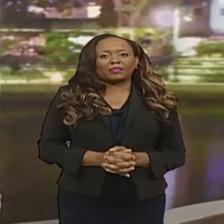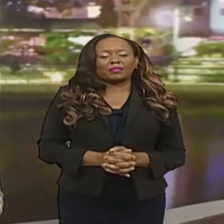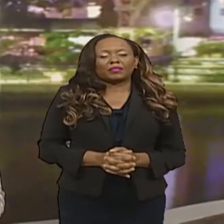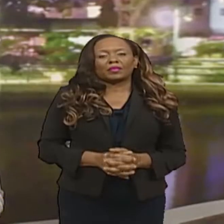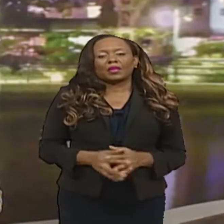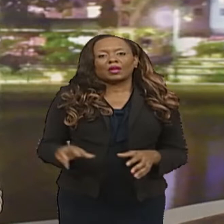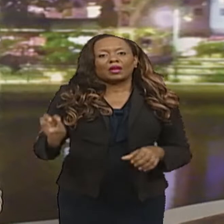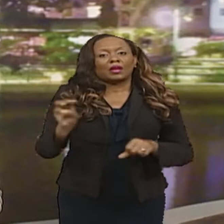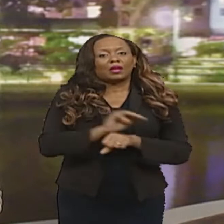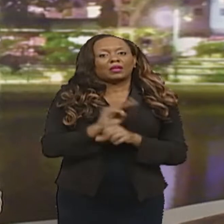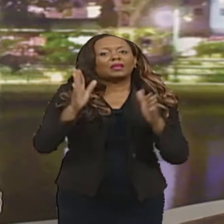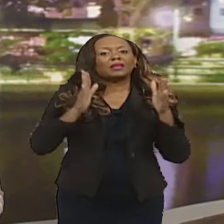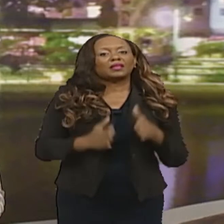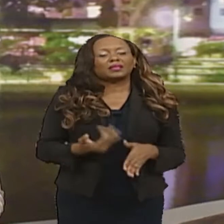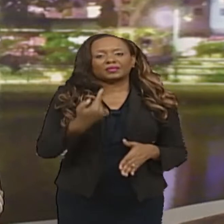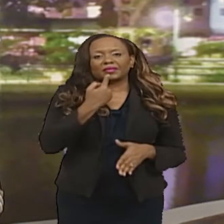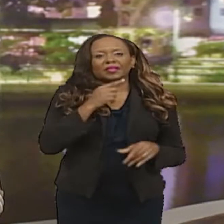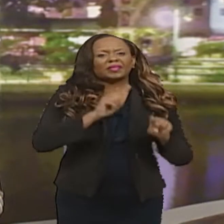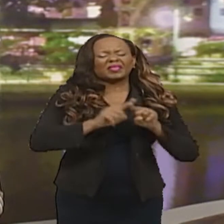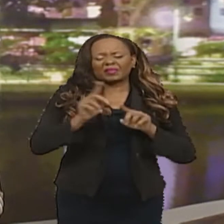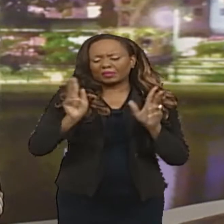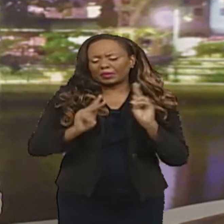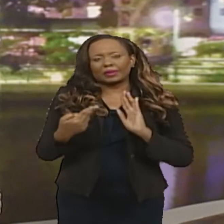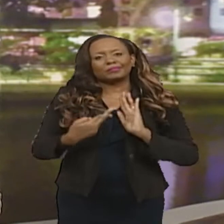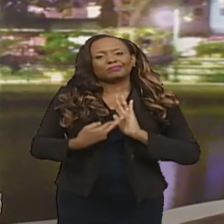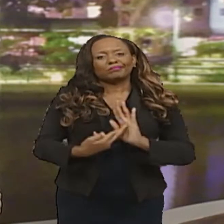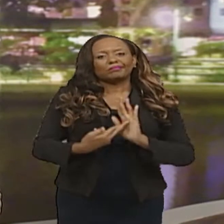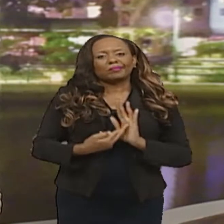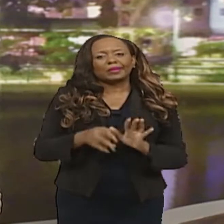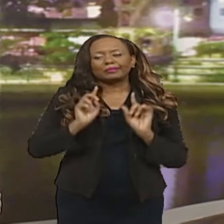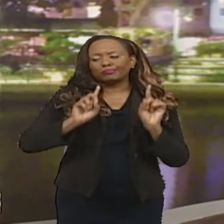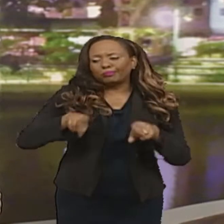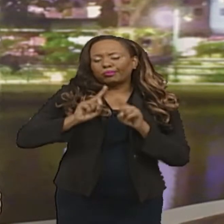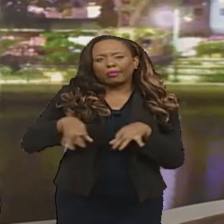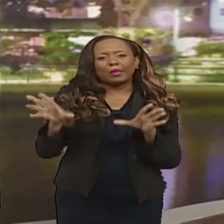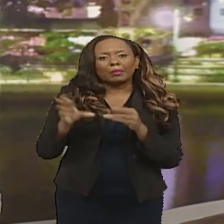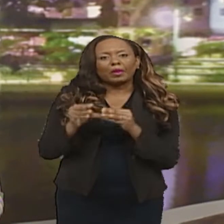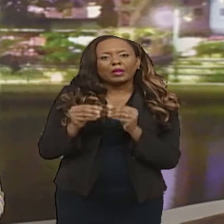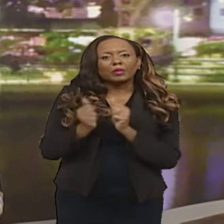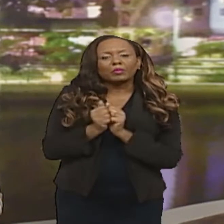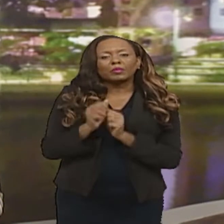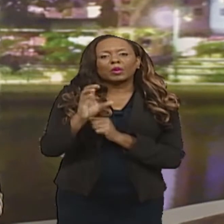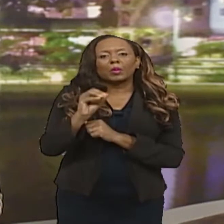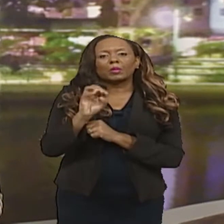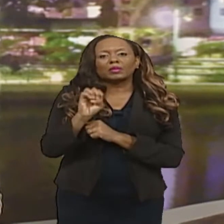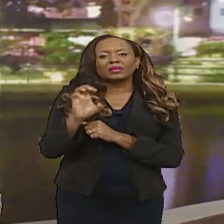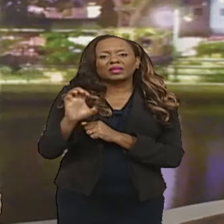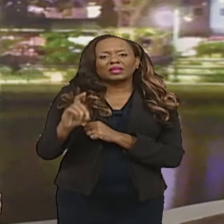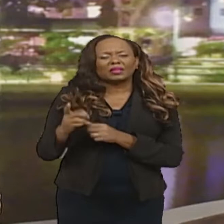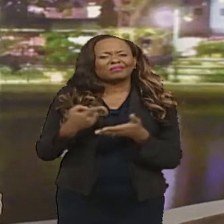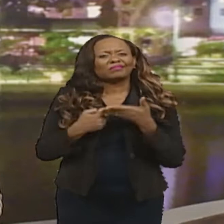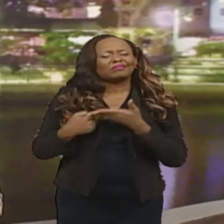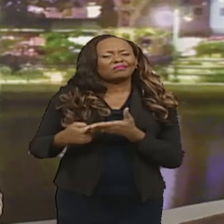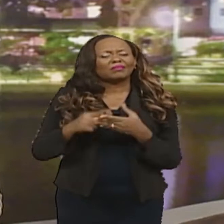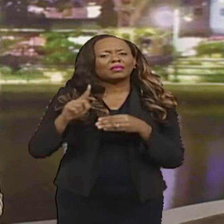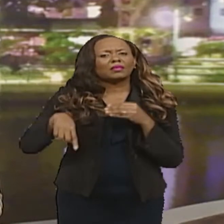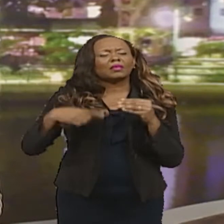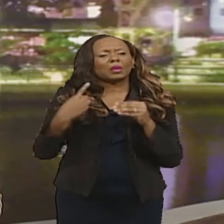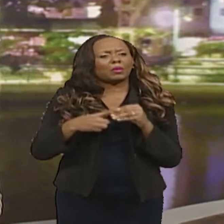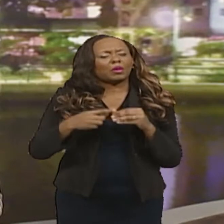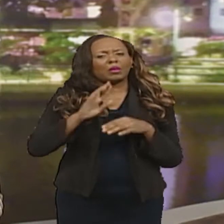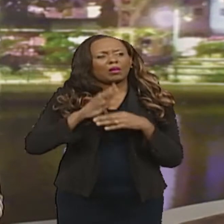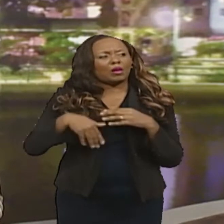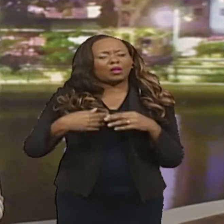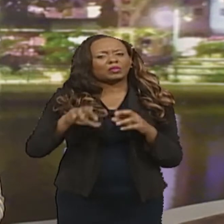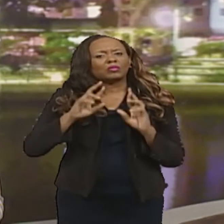notes that the representatives of the ministry who are currently attending meetings at the OECD today engaged with officials of the